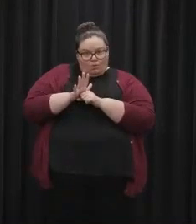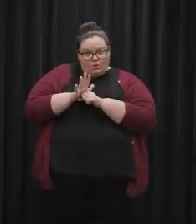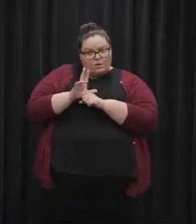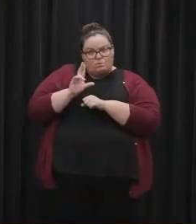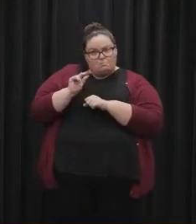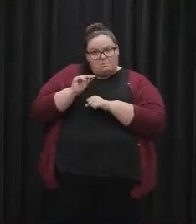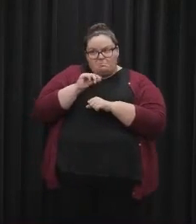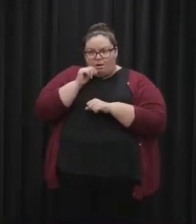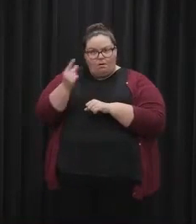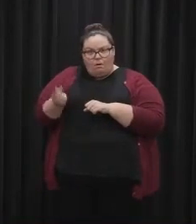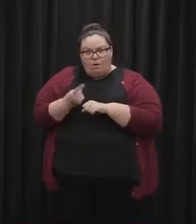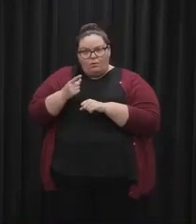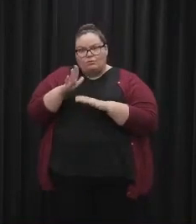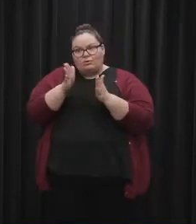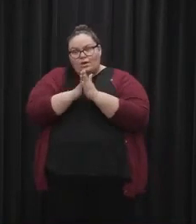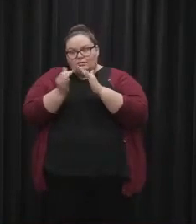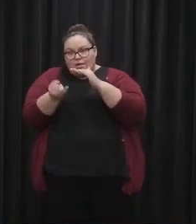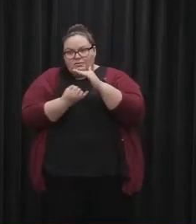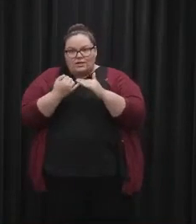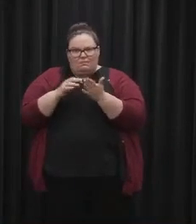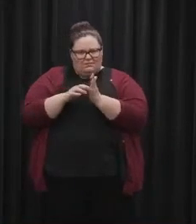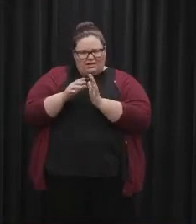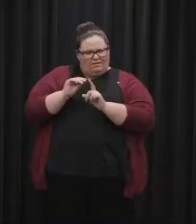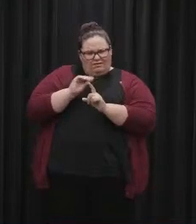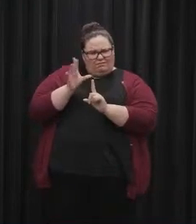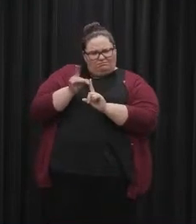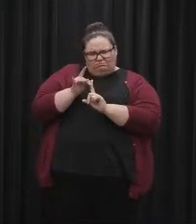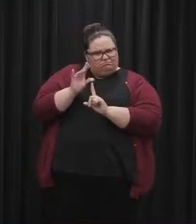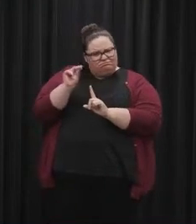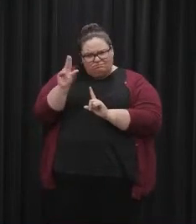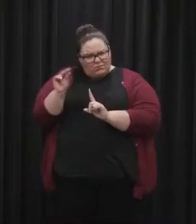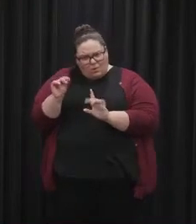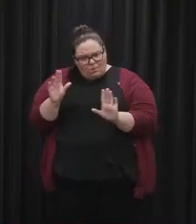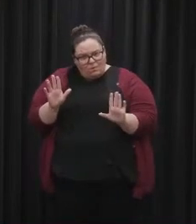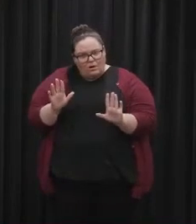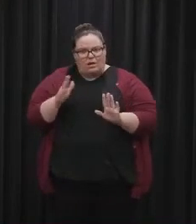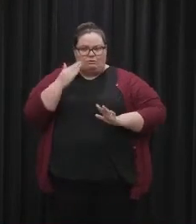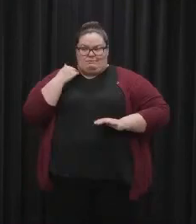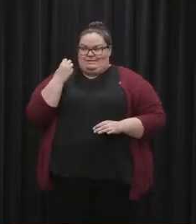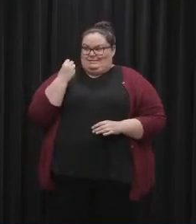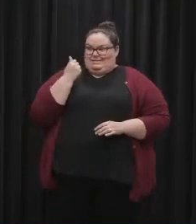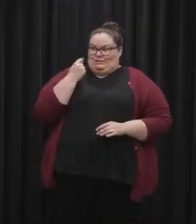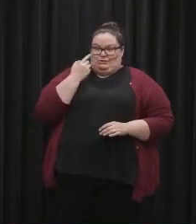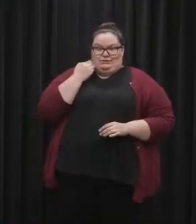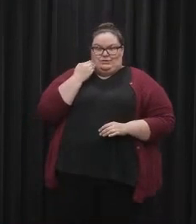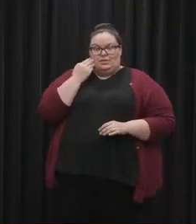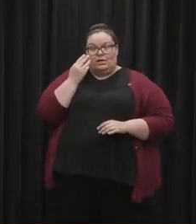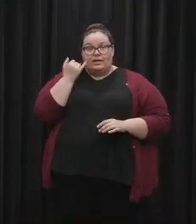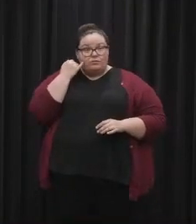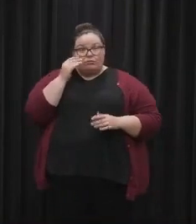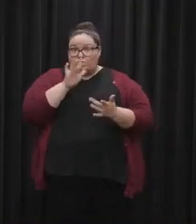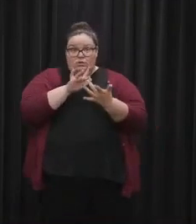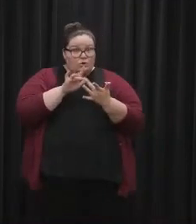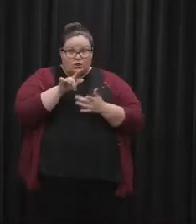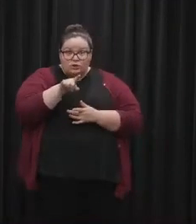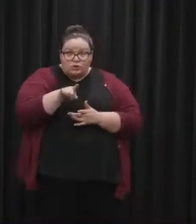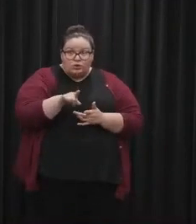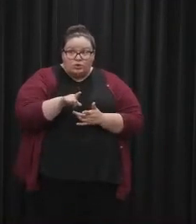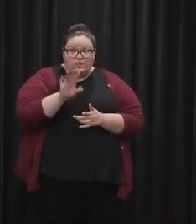mean that they will test positive. So as I said on Saturday, please remember that no news is good